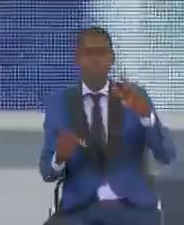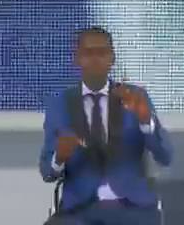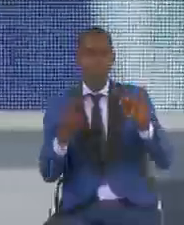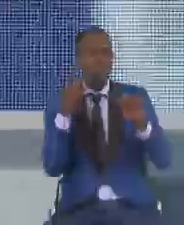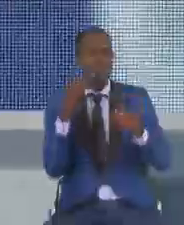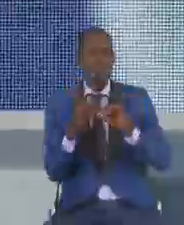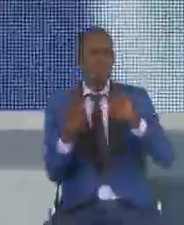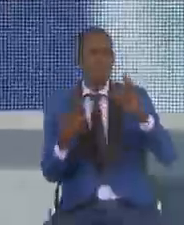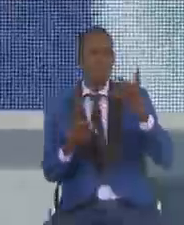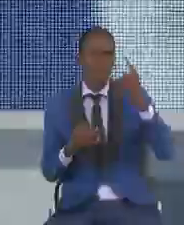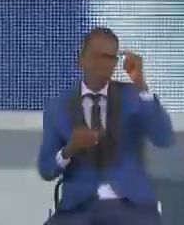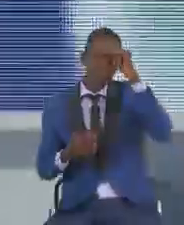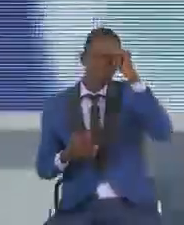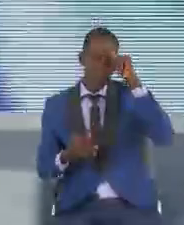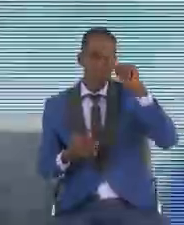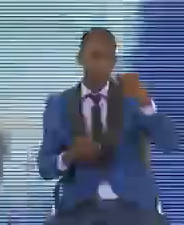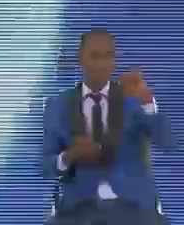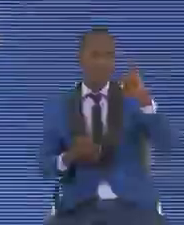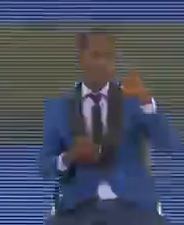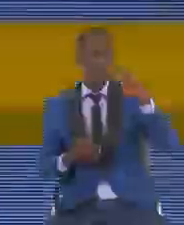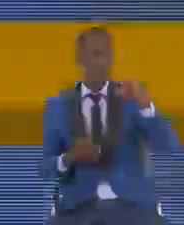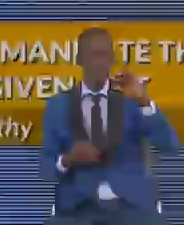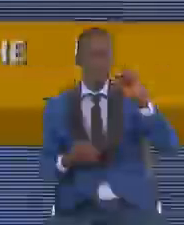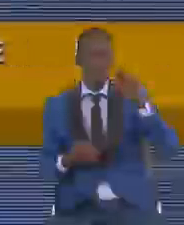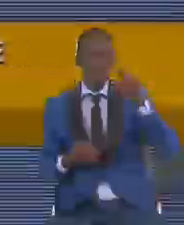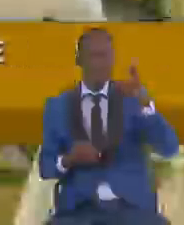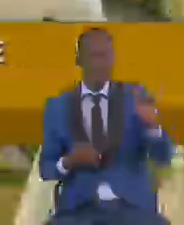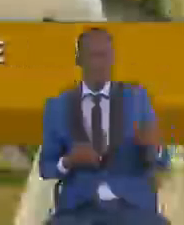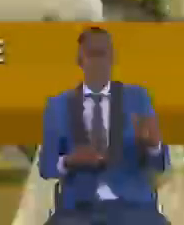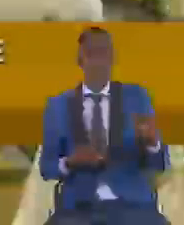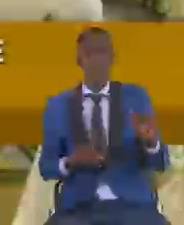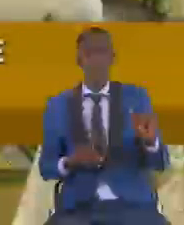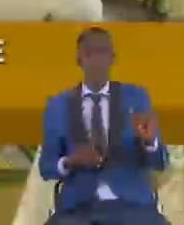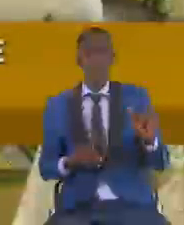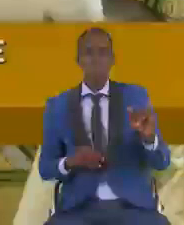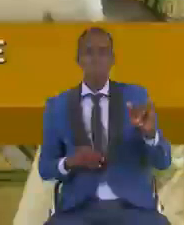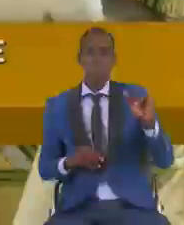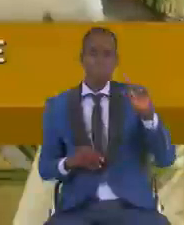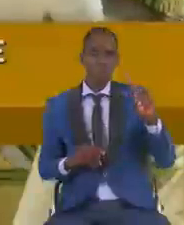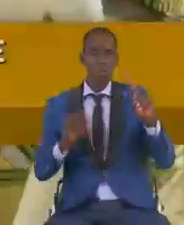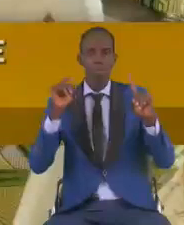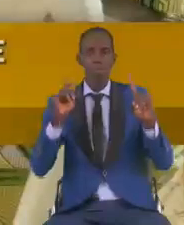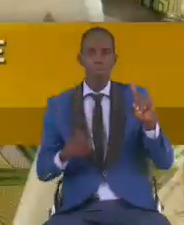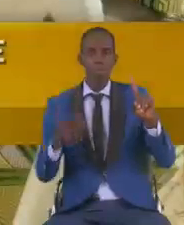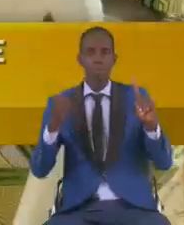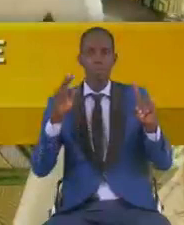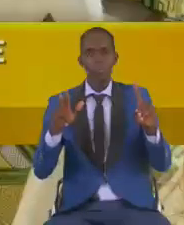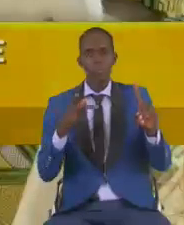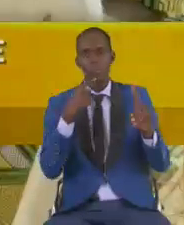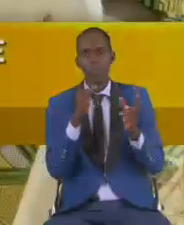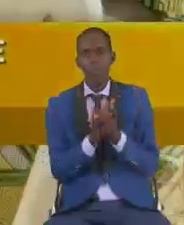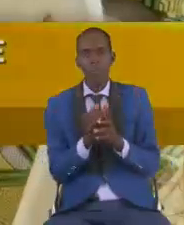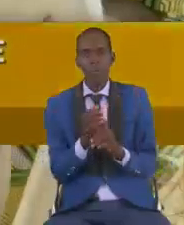Timothy chapter 1, verse 13. It says, hold fast, that